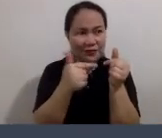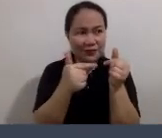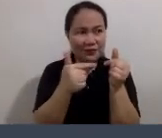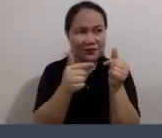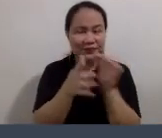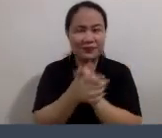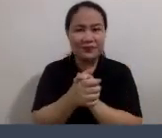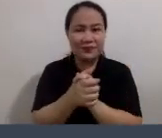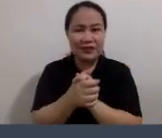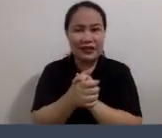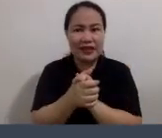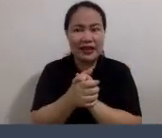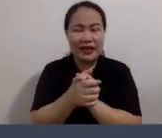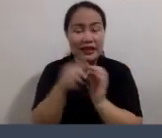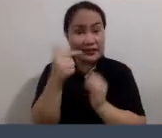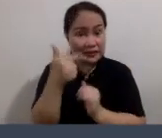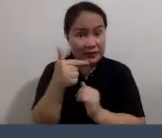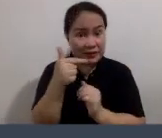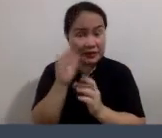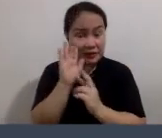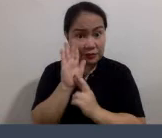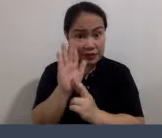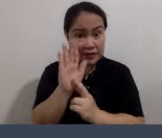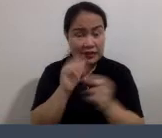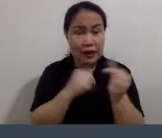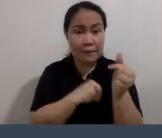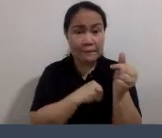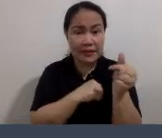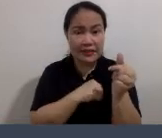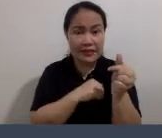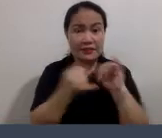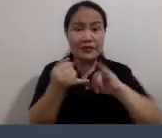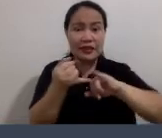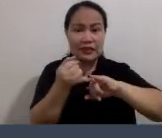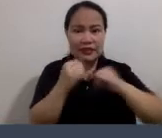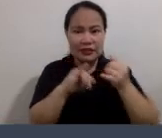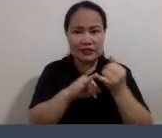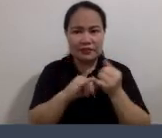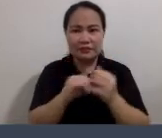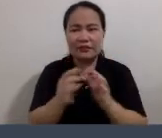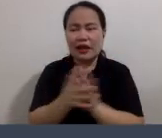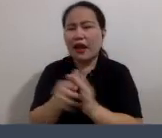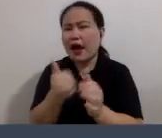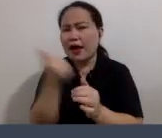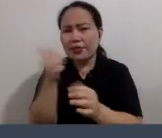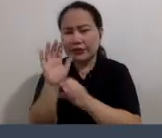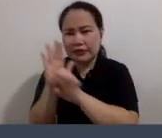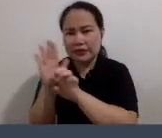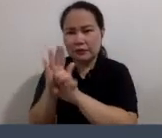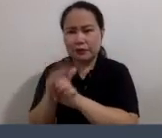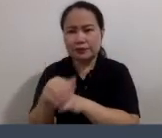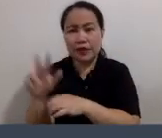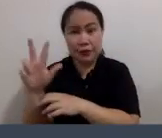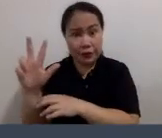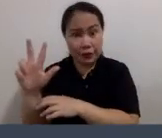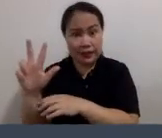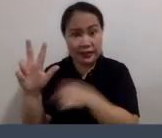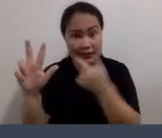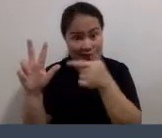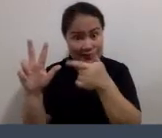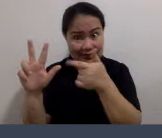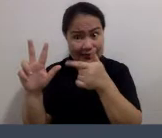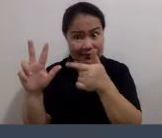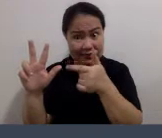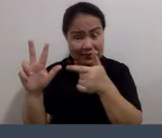green, and green represents positive integer. Okay, let's have another. So, I have here